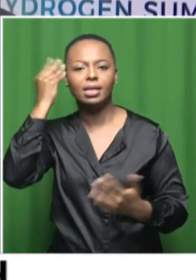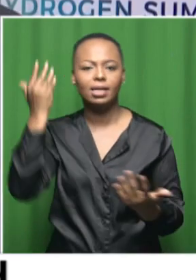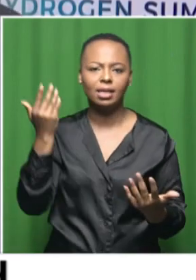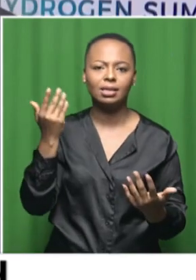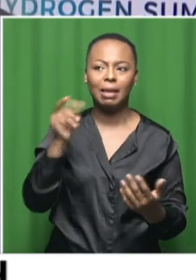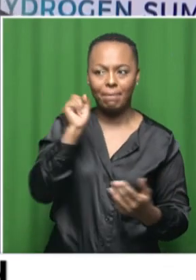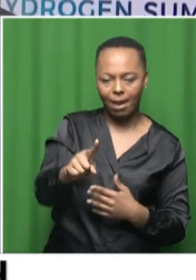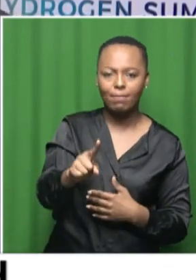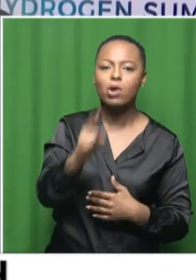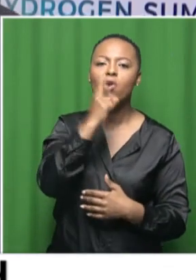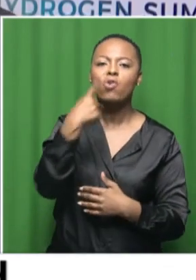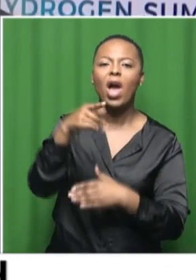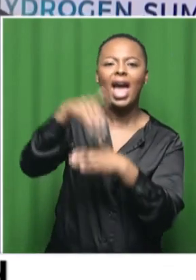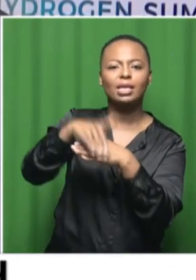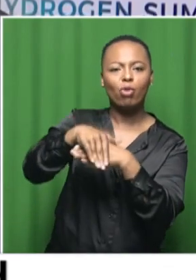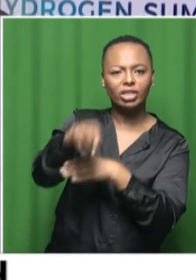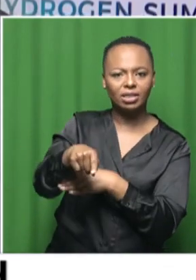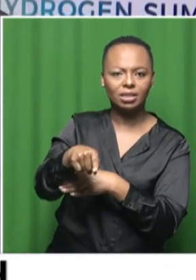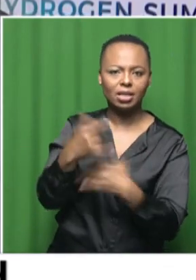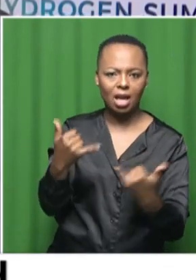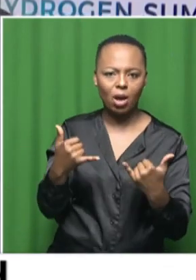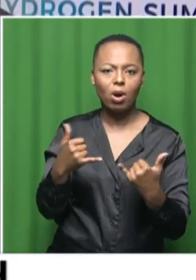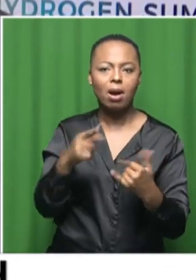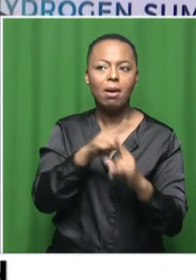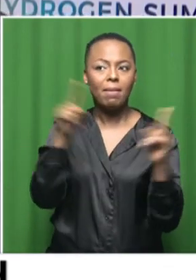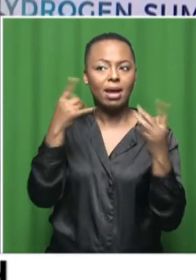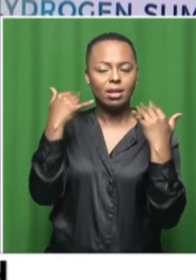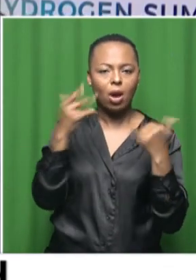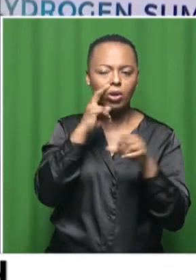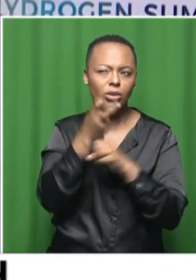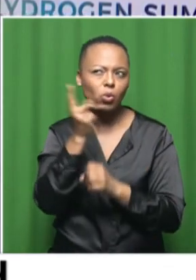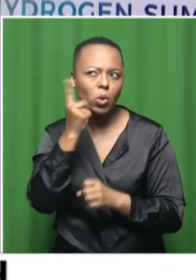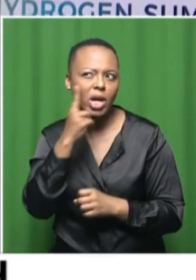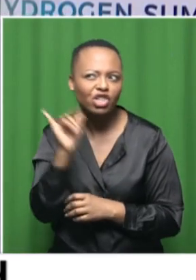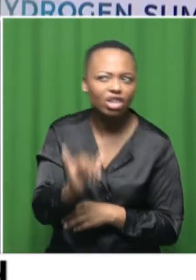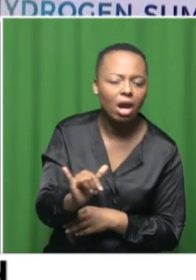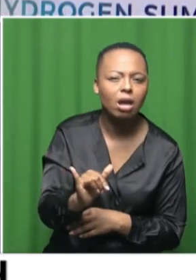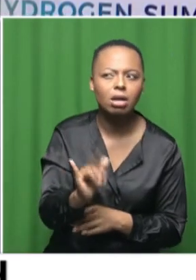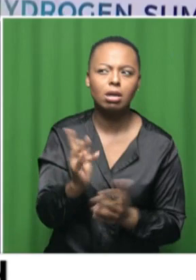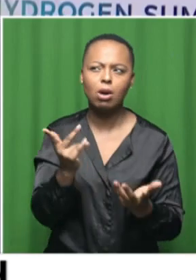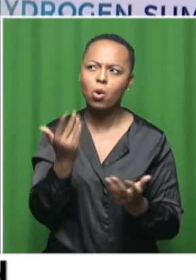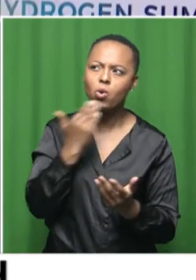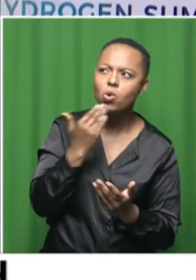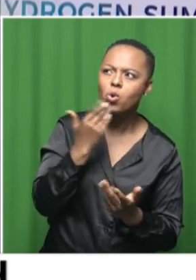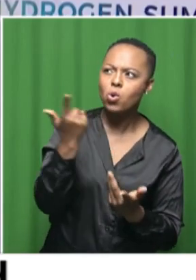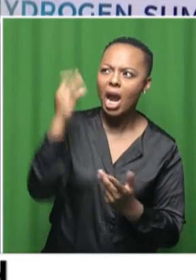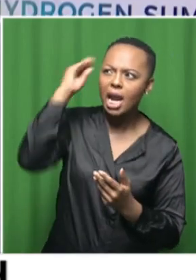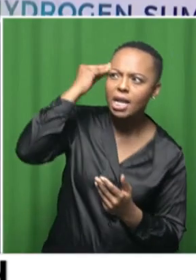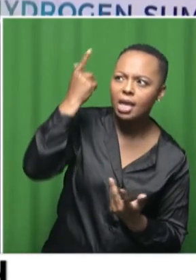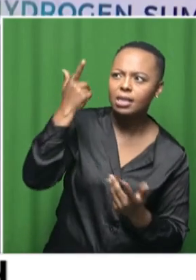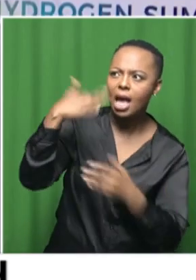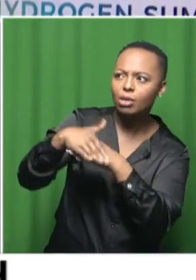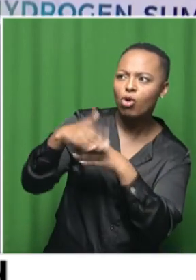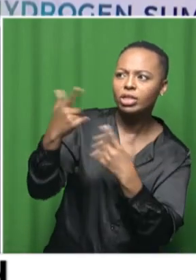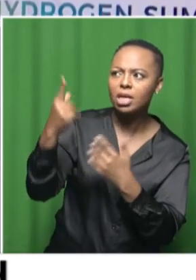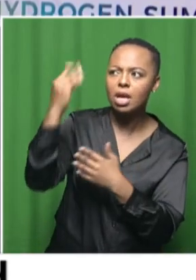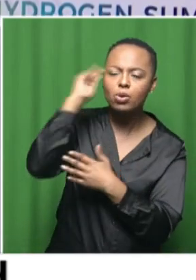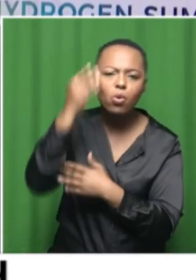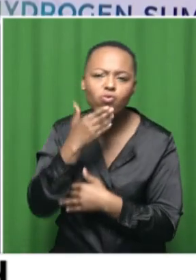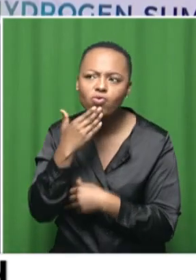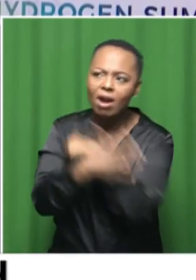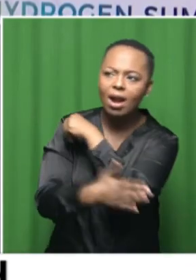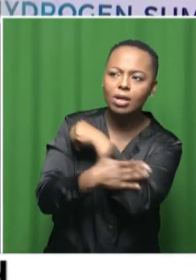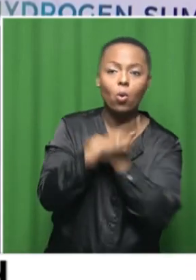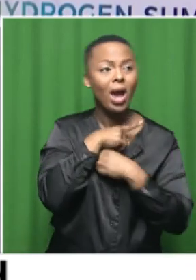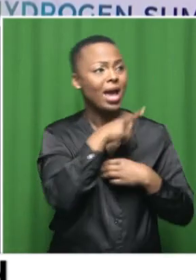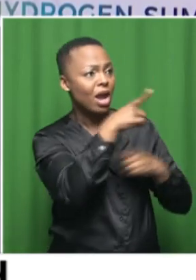that the pyramid is inverted this time. So you're starting to look for the export market because the industrialized